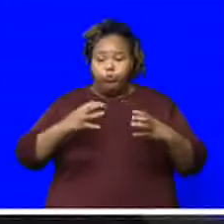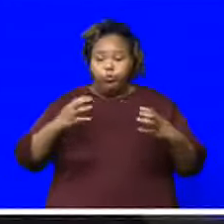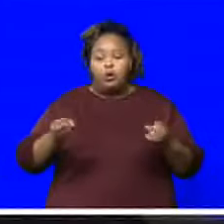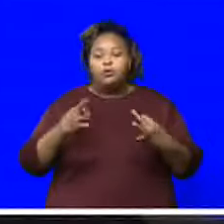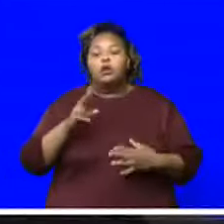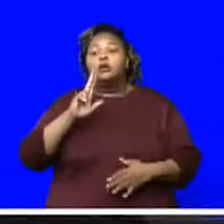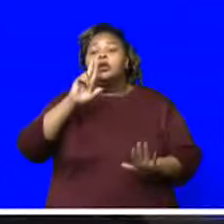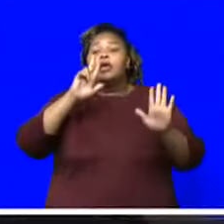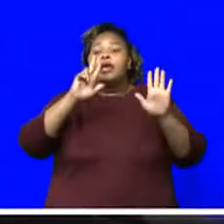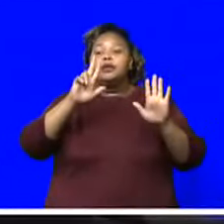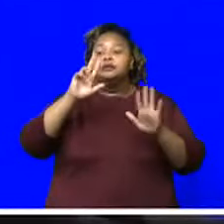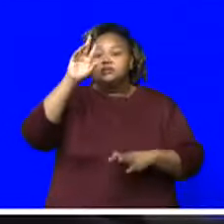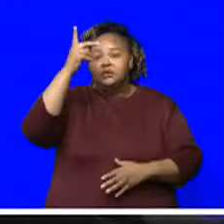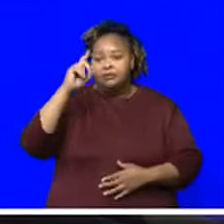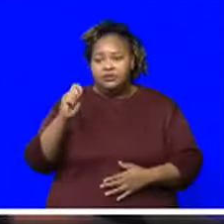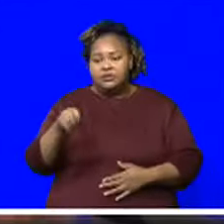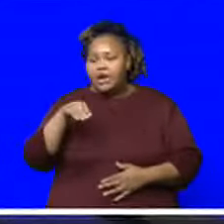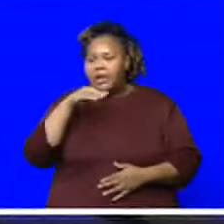account what was happening